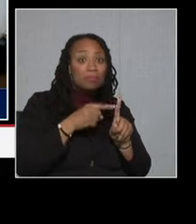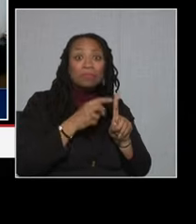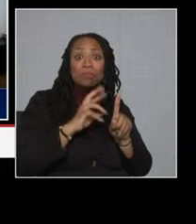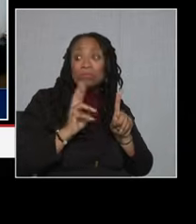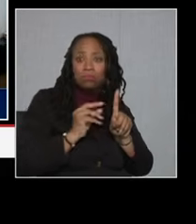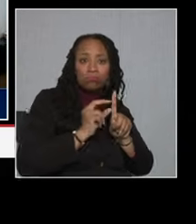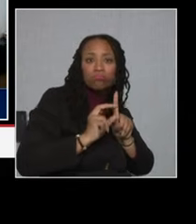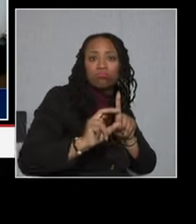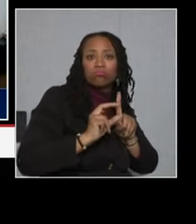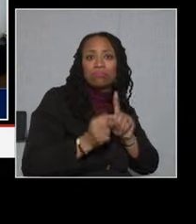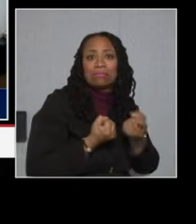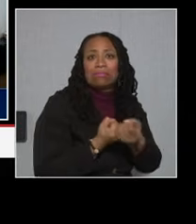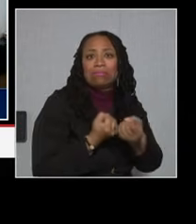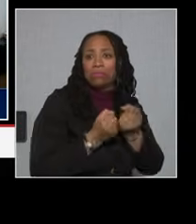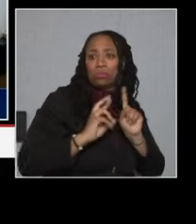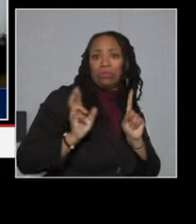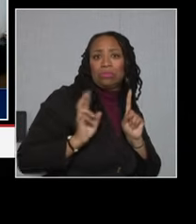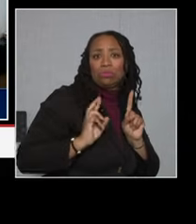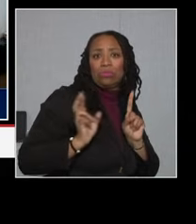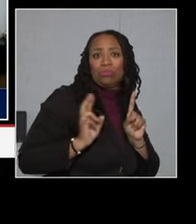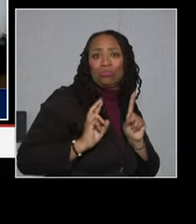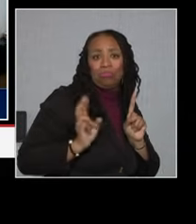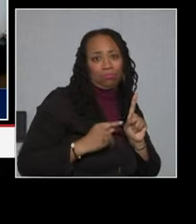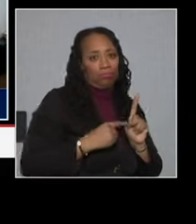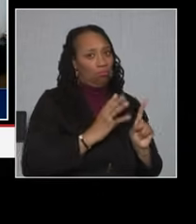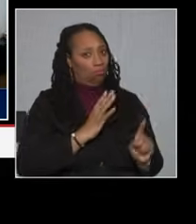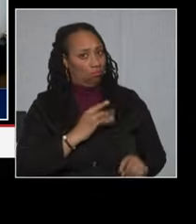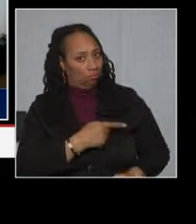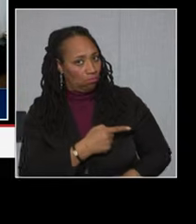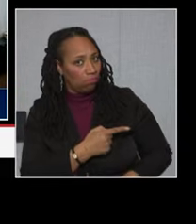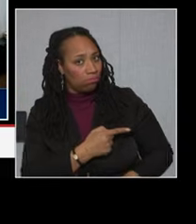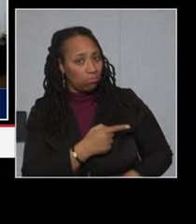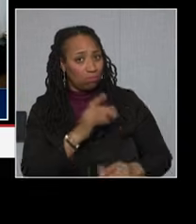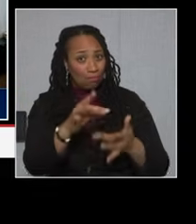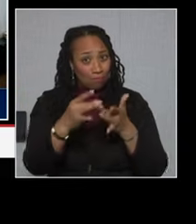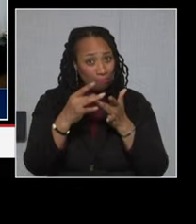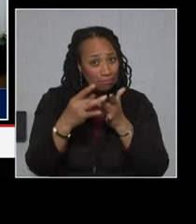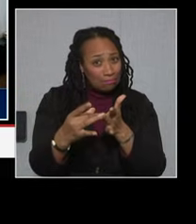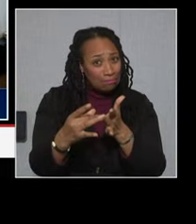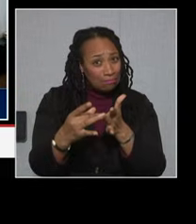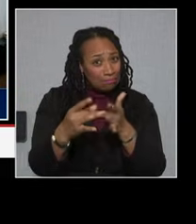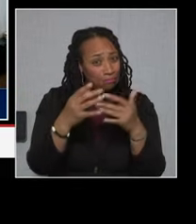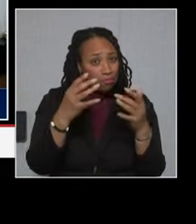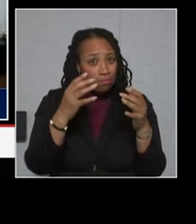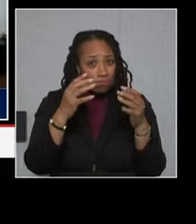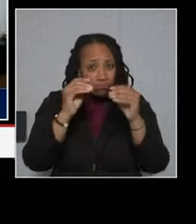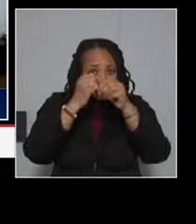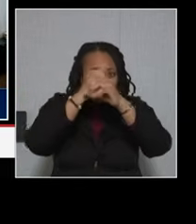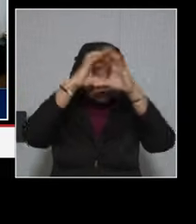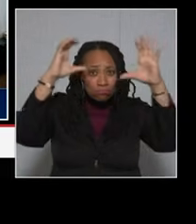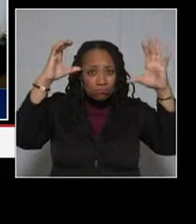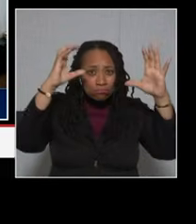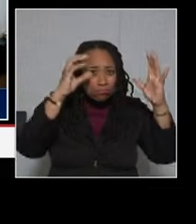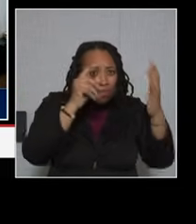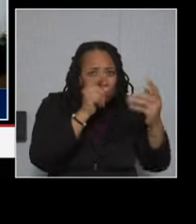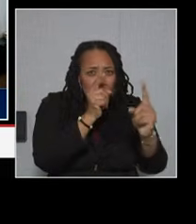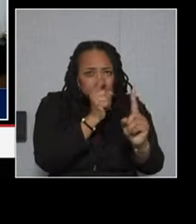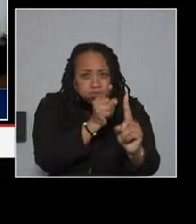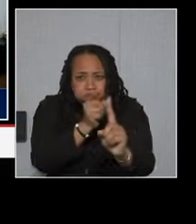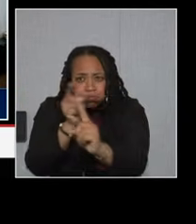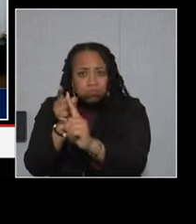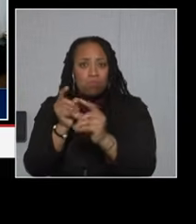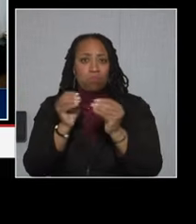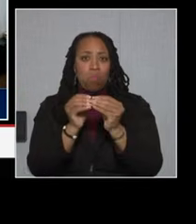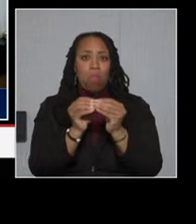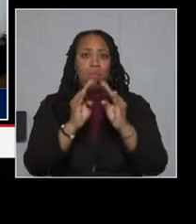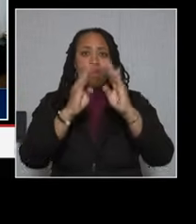including neighborhood-specific goals that would drive housing production across the city. This fall, we welcomed residents,